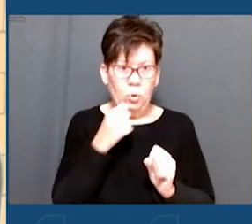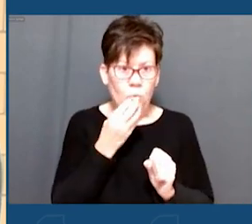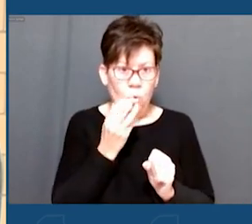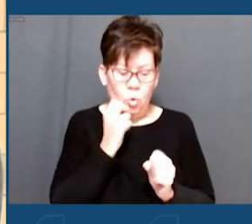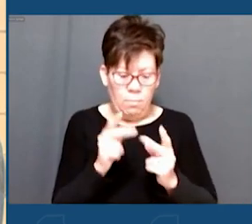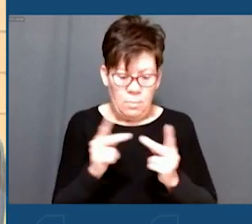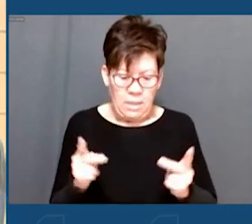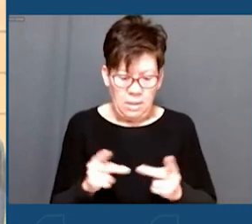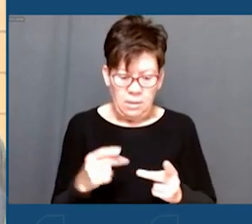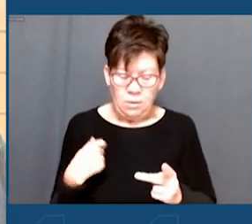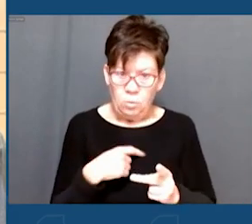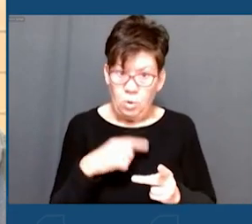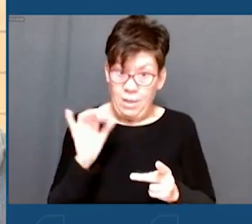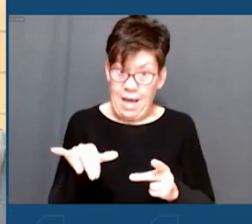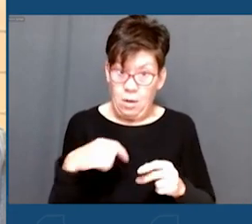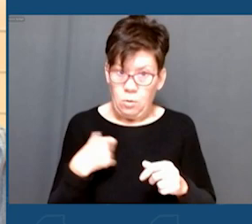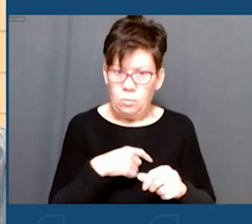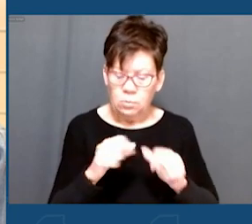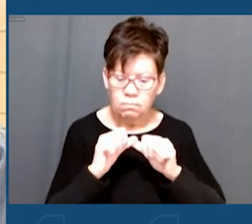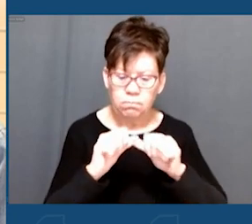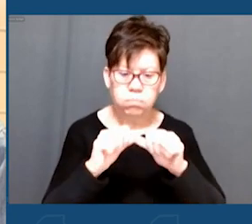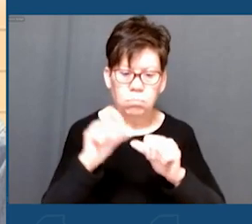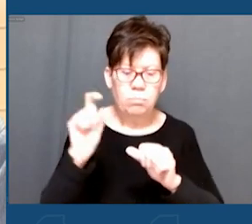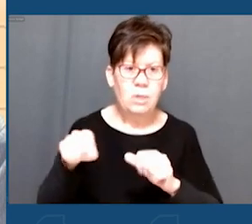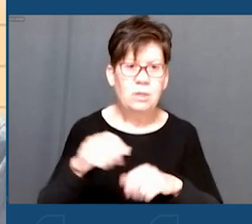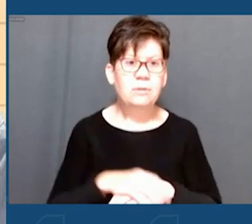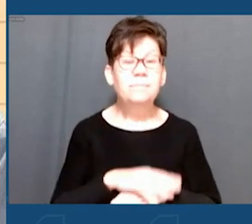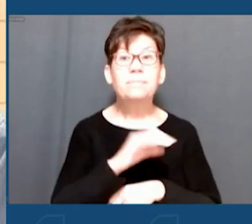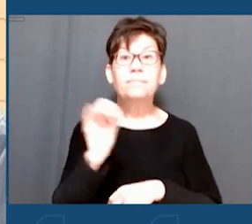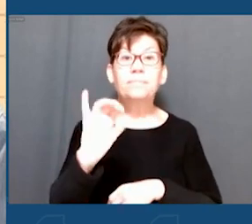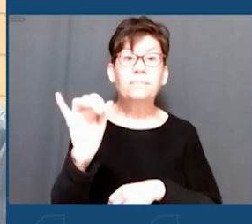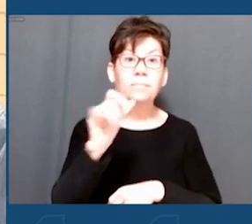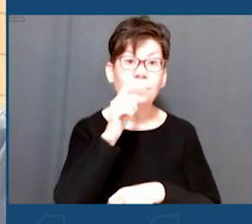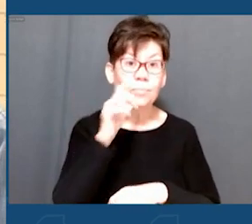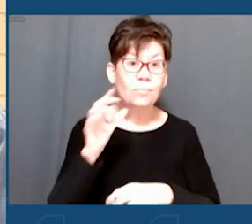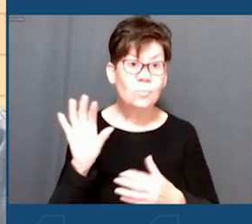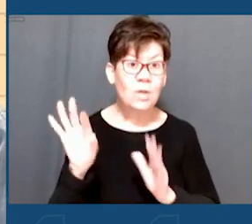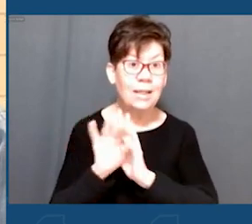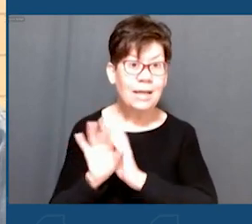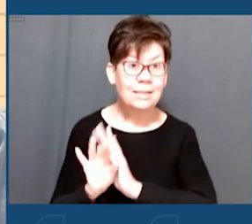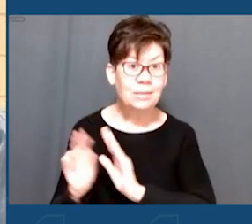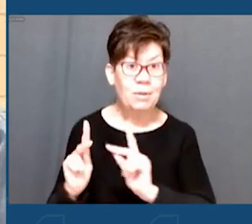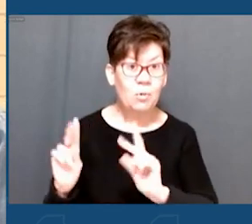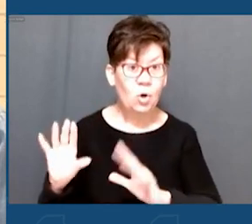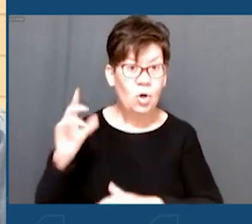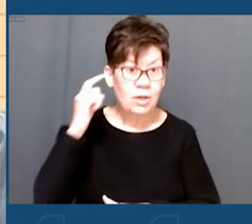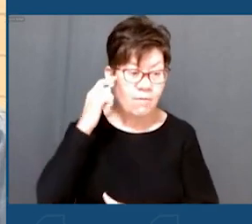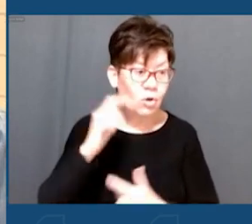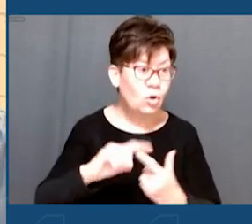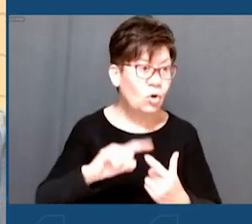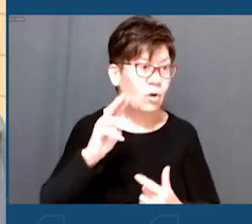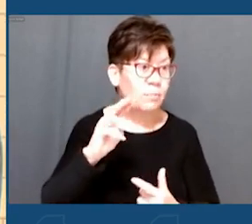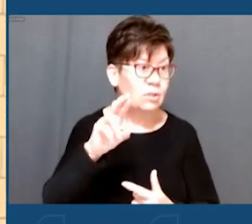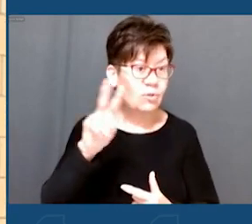outreach. I also want to thank the electeds that are out here, Governor, Mr. BP, Congressman